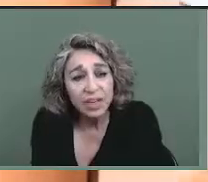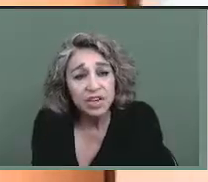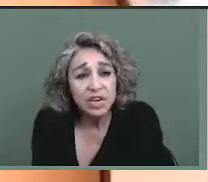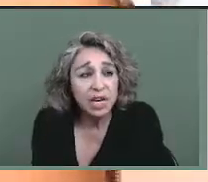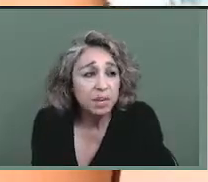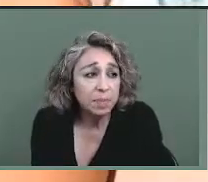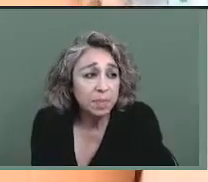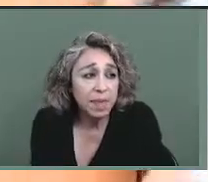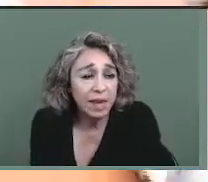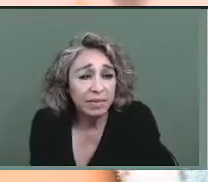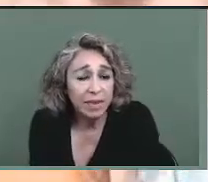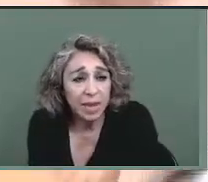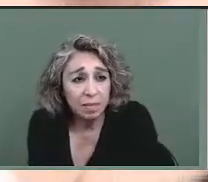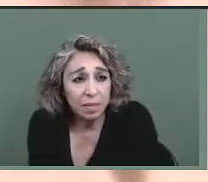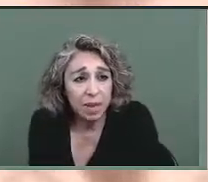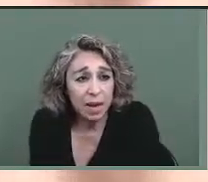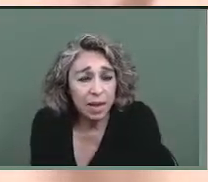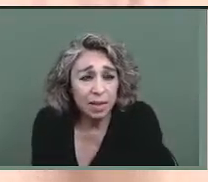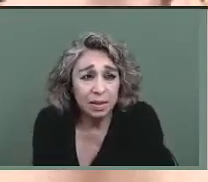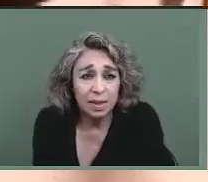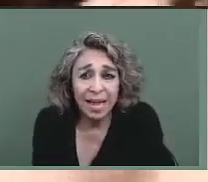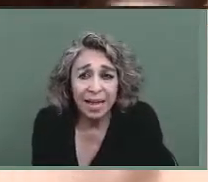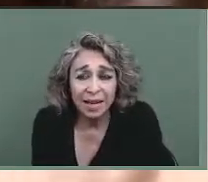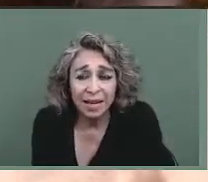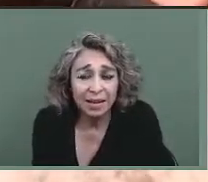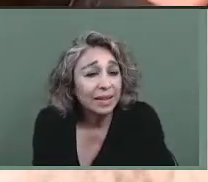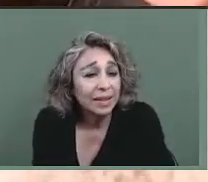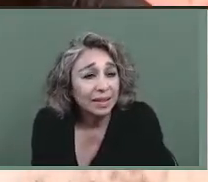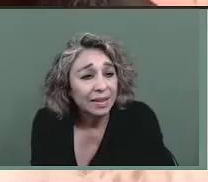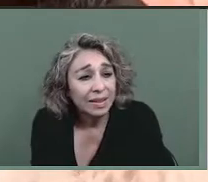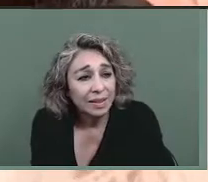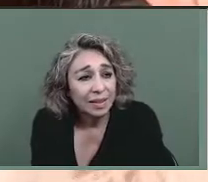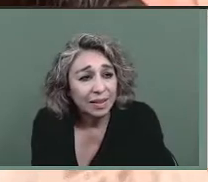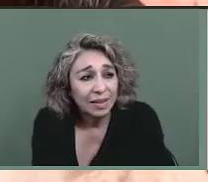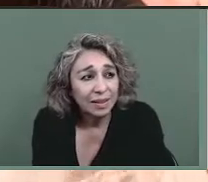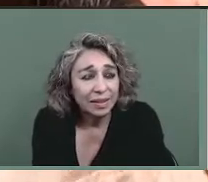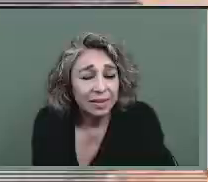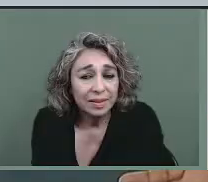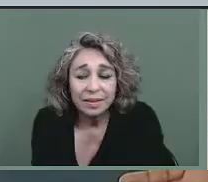That they should not have a lack.